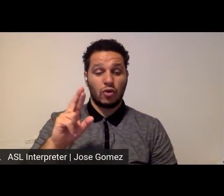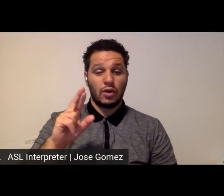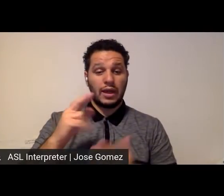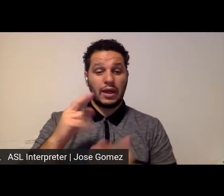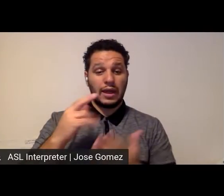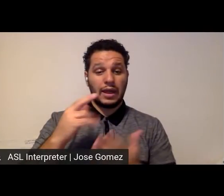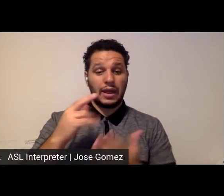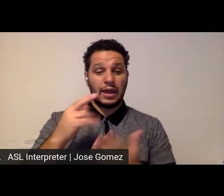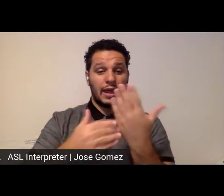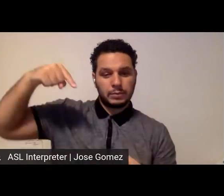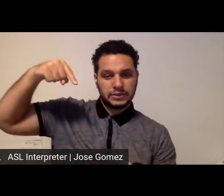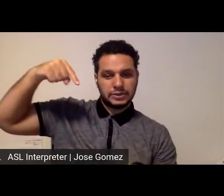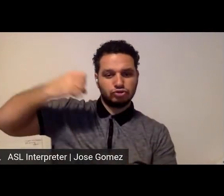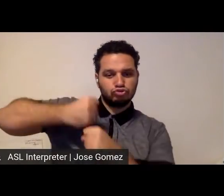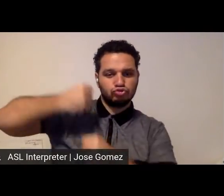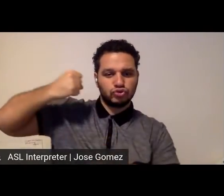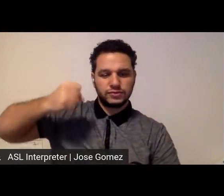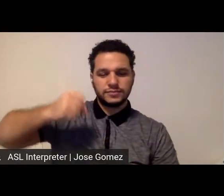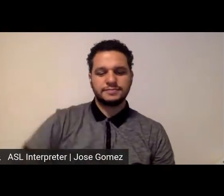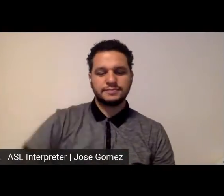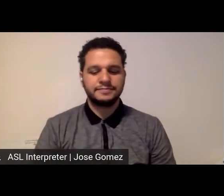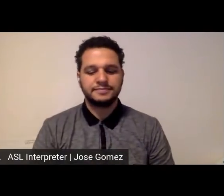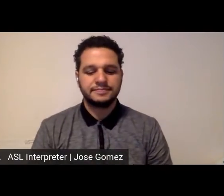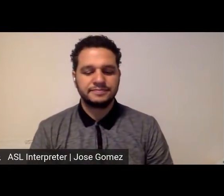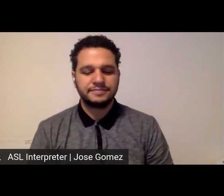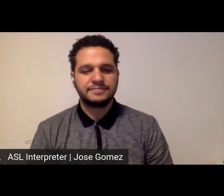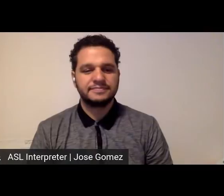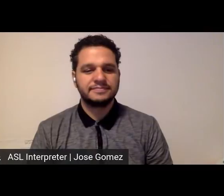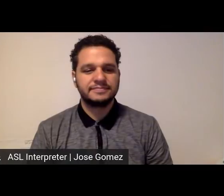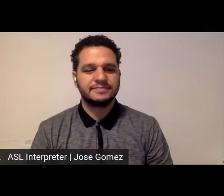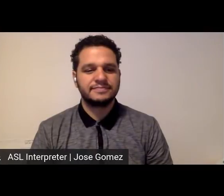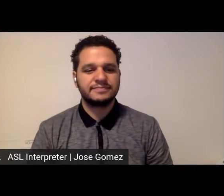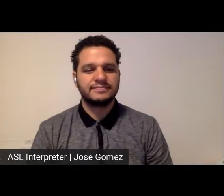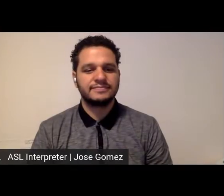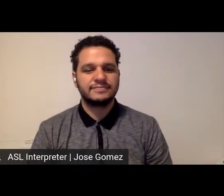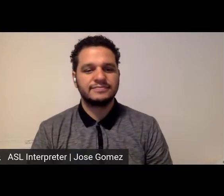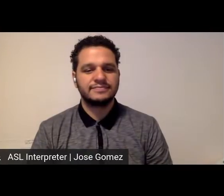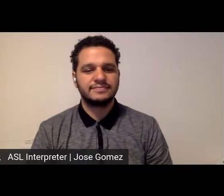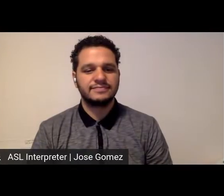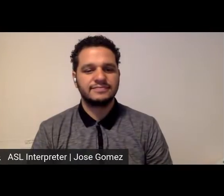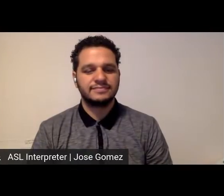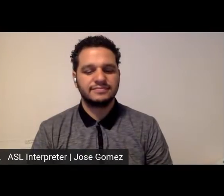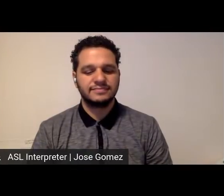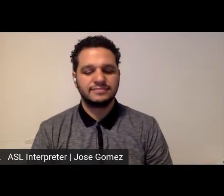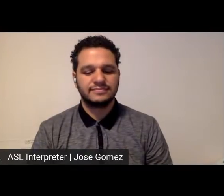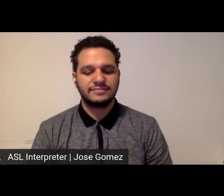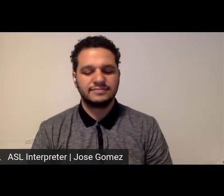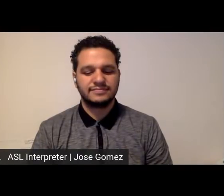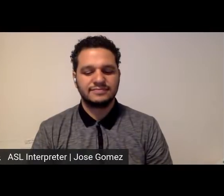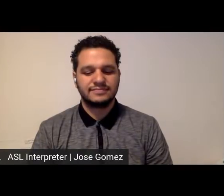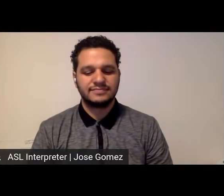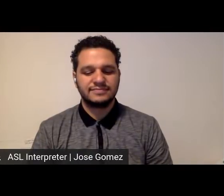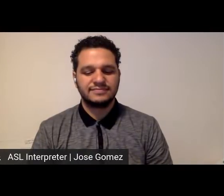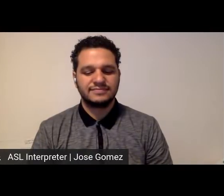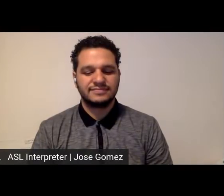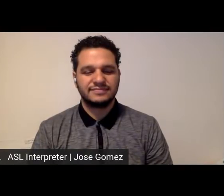hand. Reach and to the left, opening that side body.